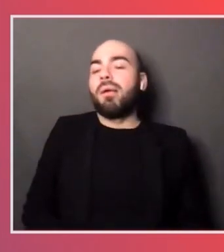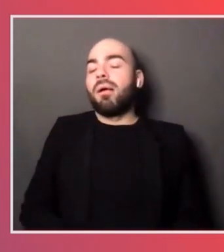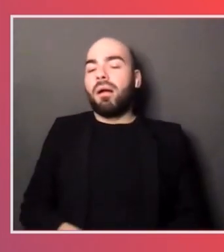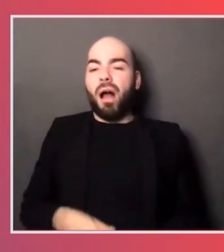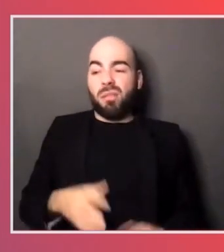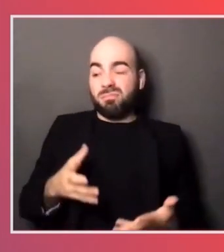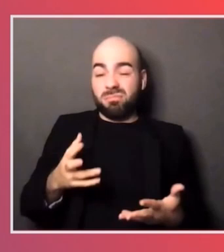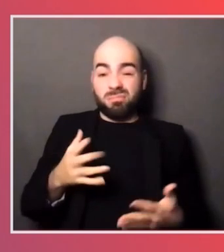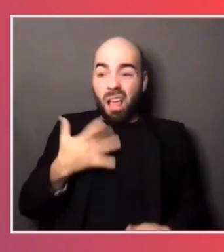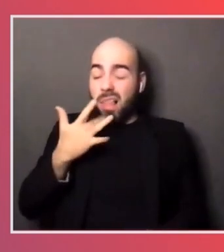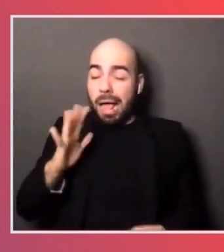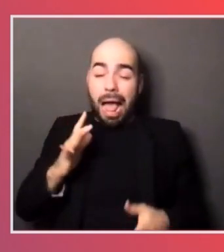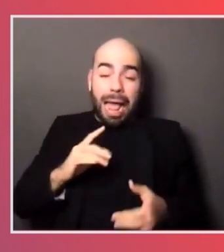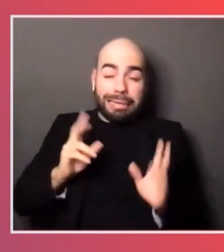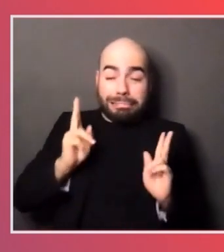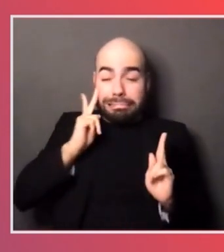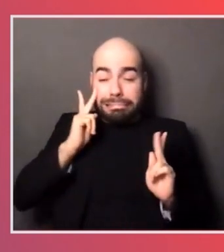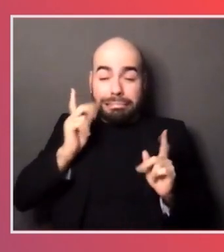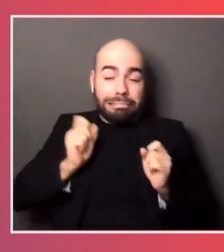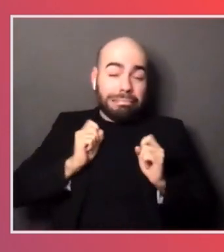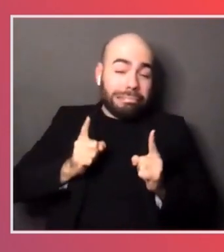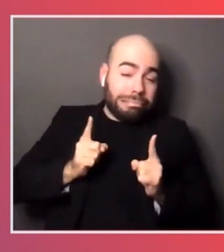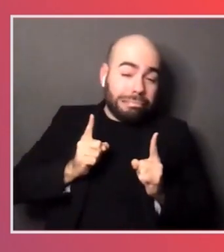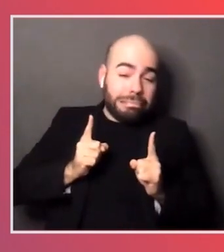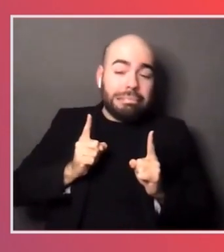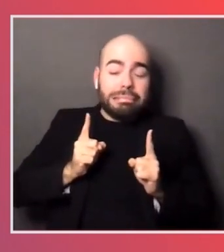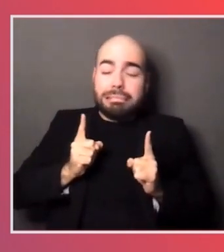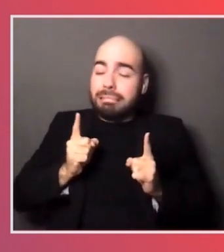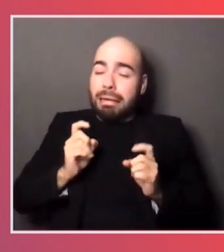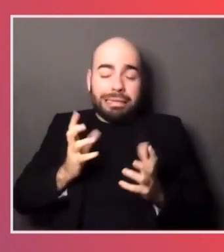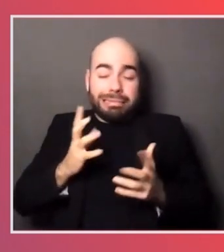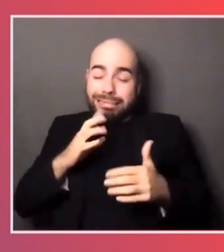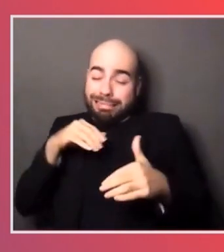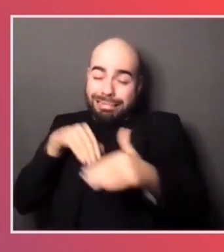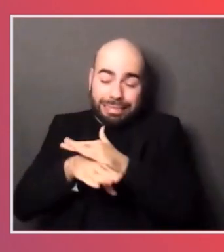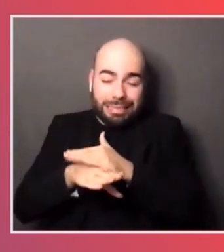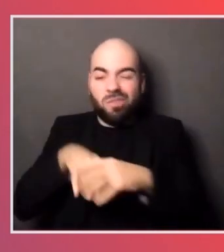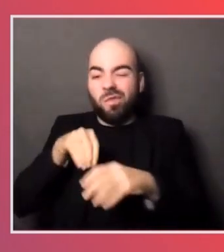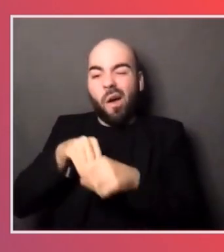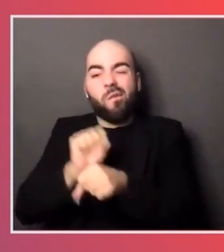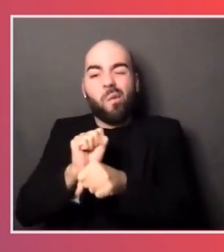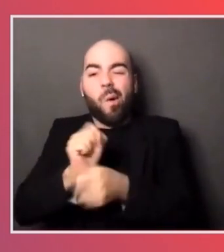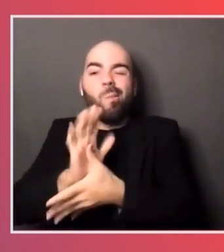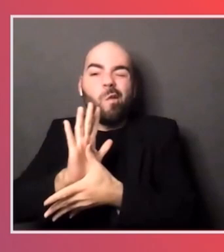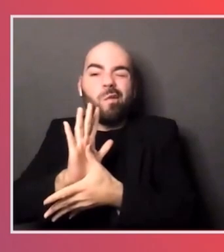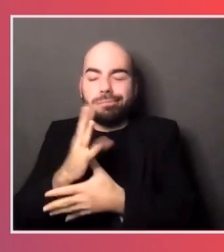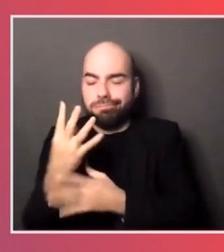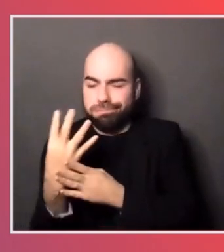and everything's been, pretty 100 so far. So we're very fortunate.